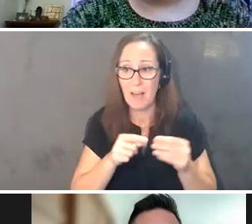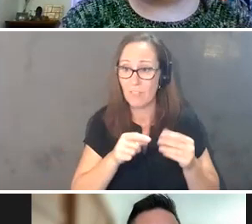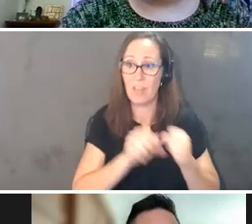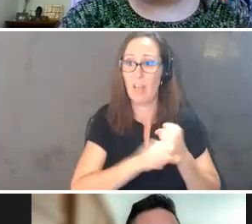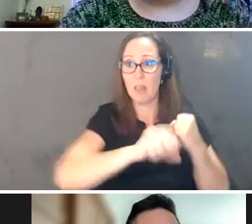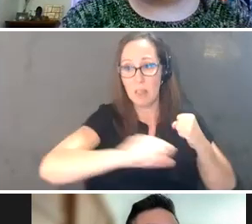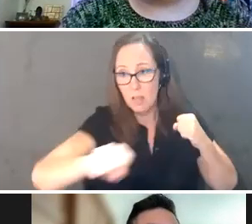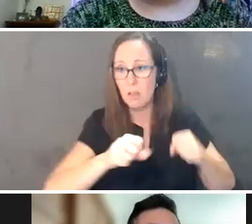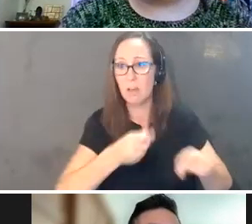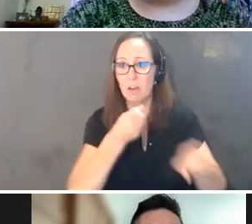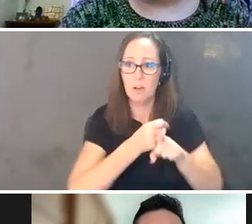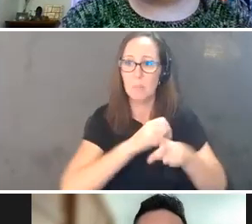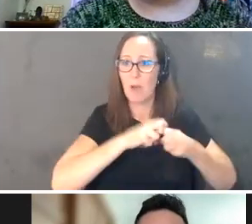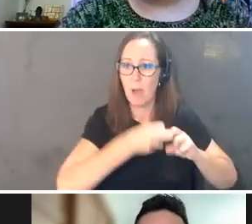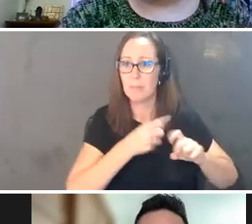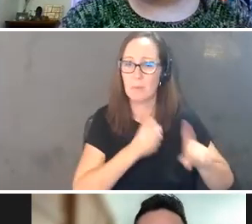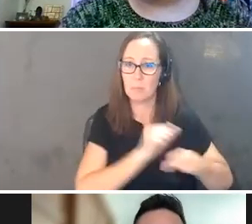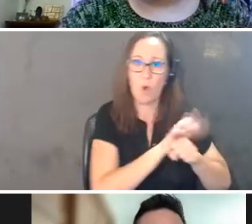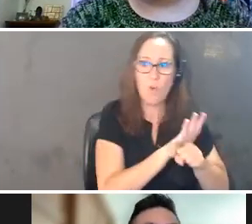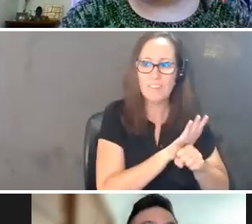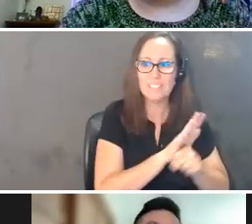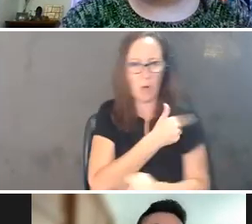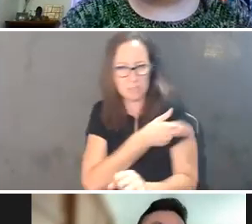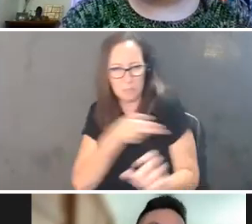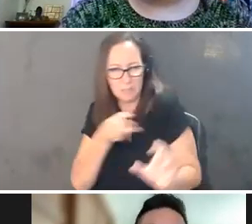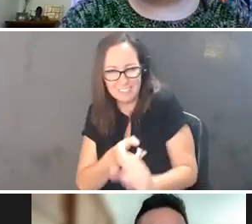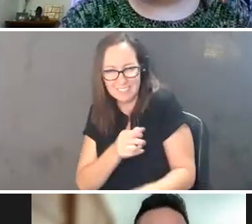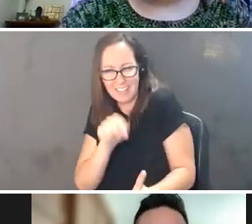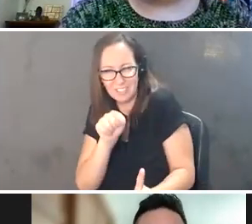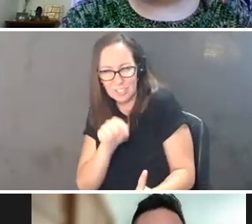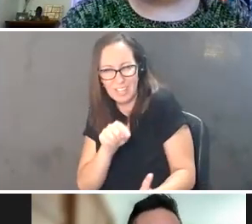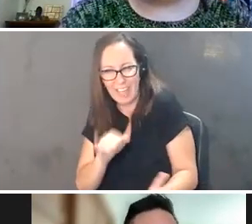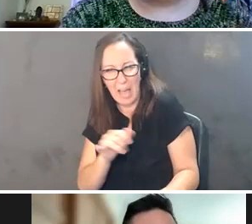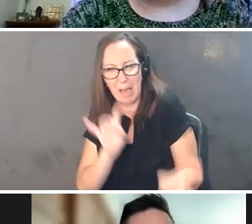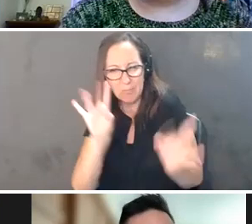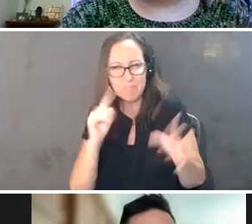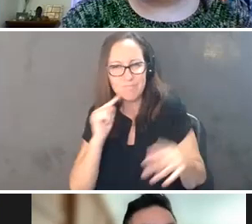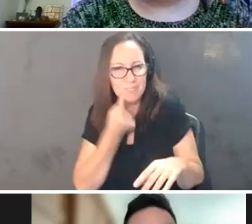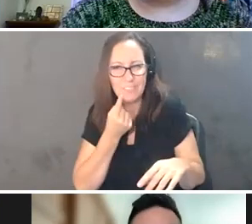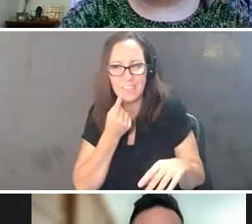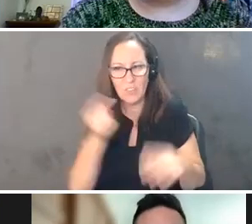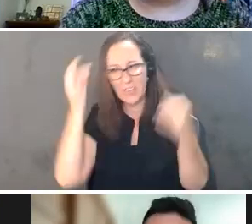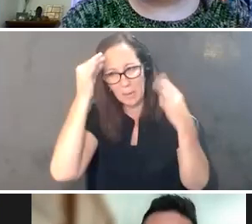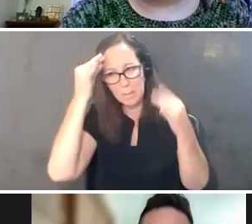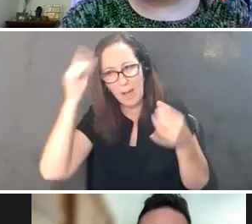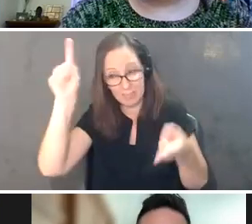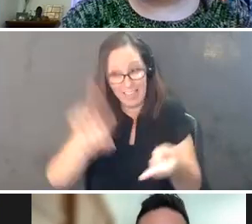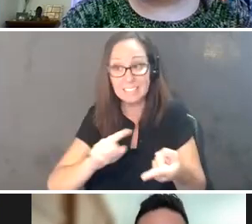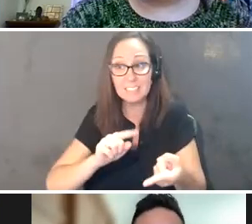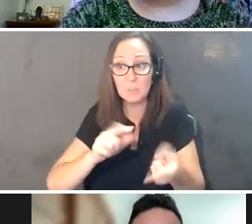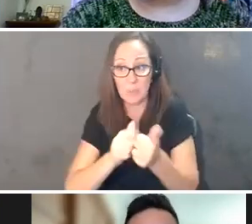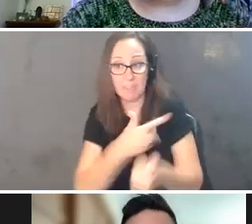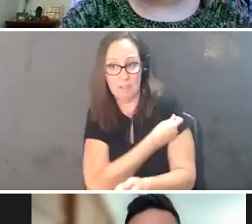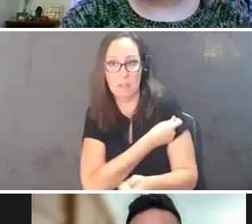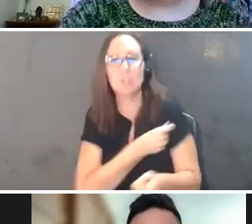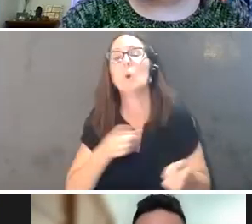hospitalization, that's just a super important to think about. And for example, how would you feel if I told you, you came to me with these problems and I